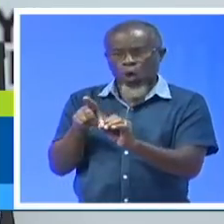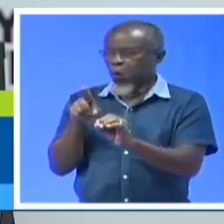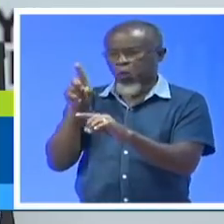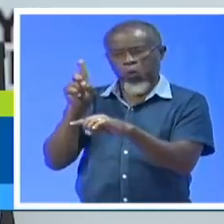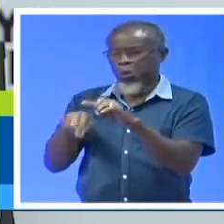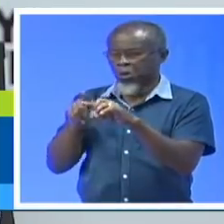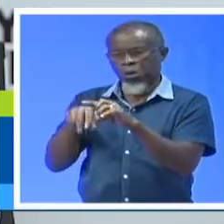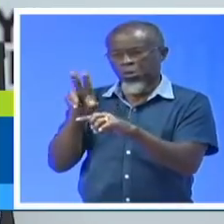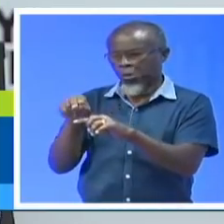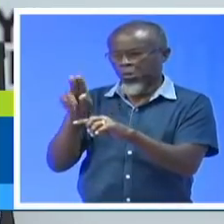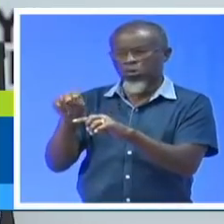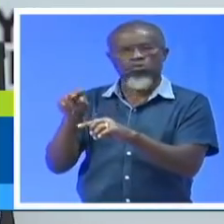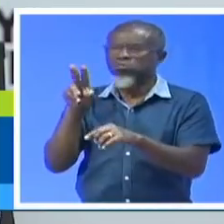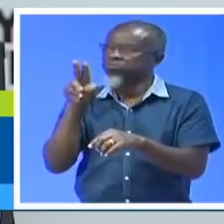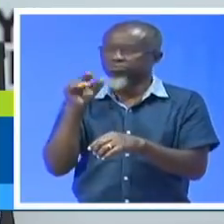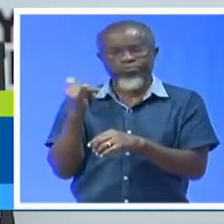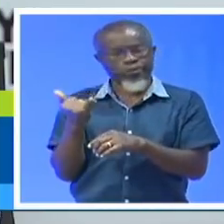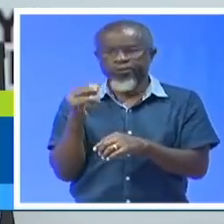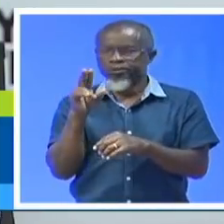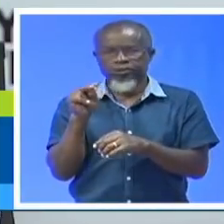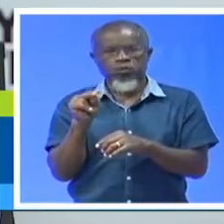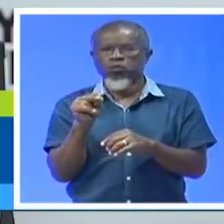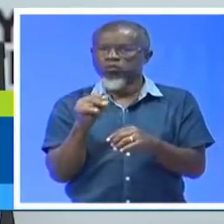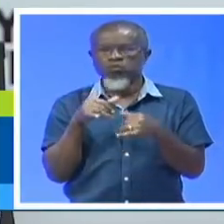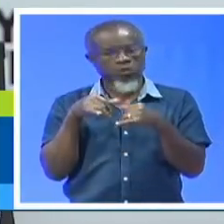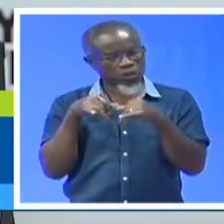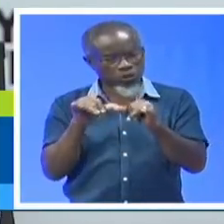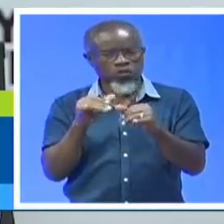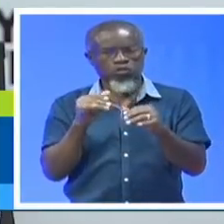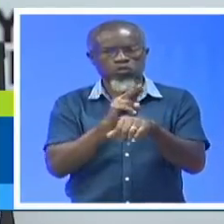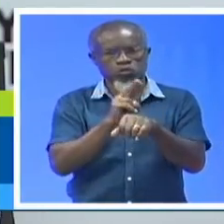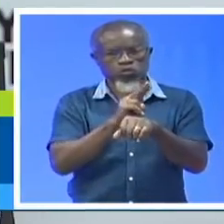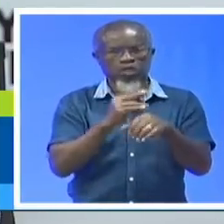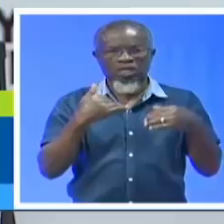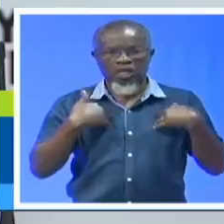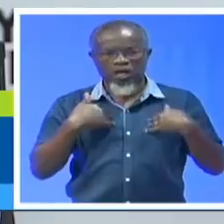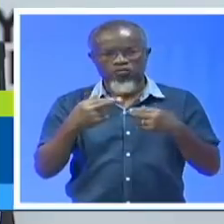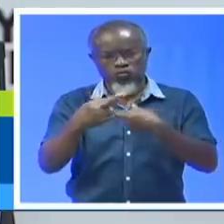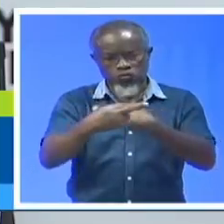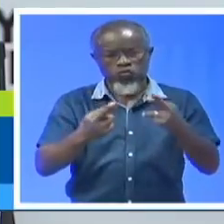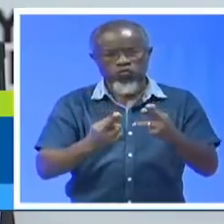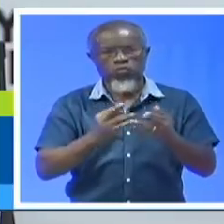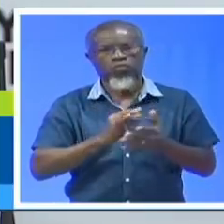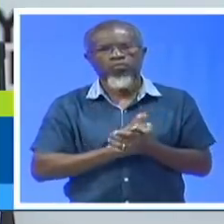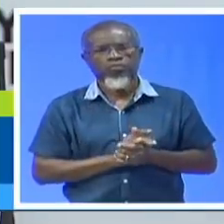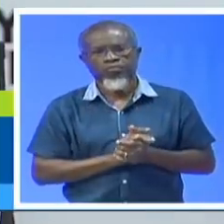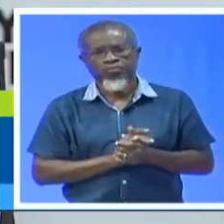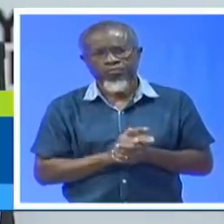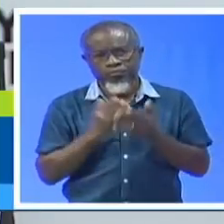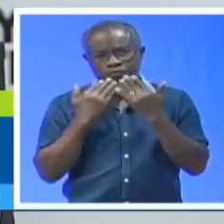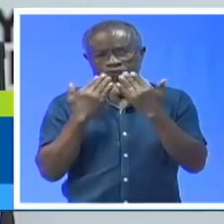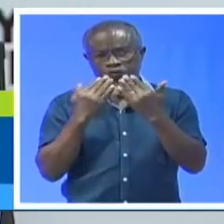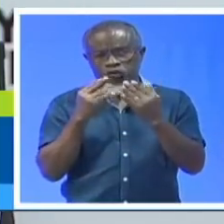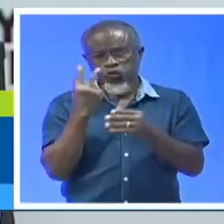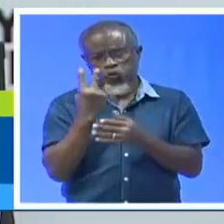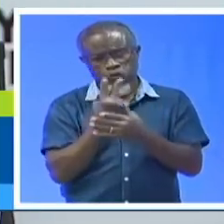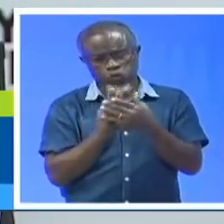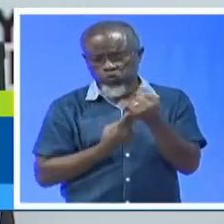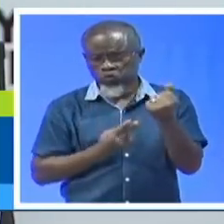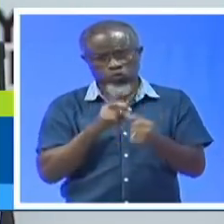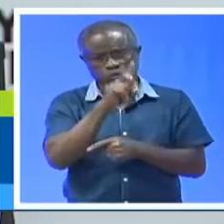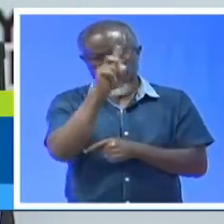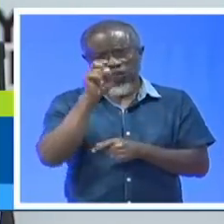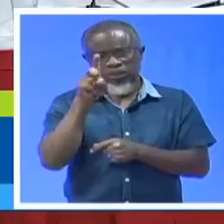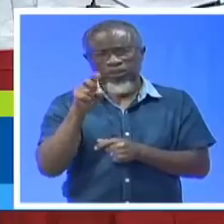to an ICU at this point in time. Okay, Richard? Thank you for those 2 good questions. Thank you very much, Minister.